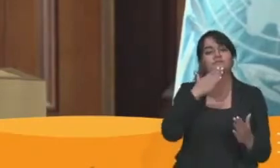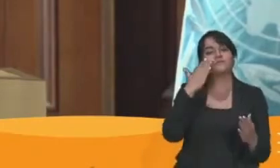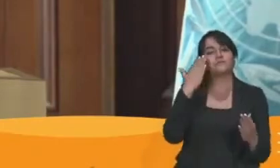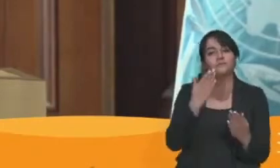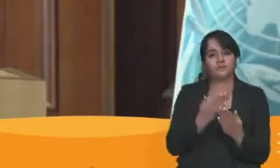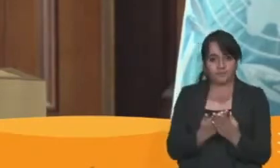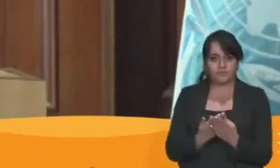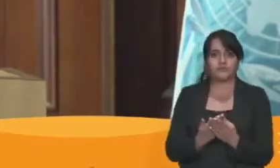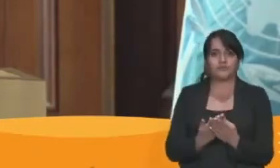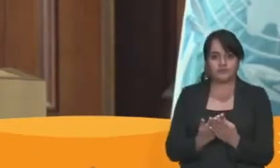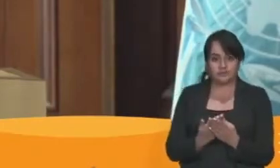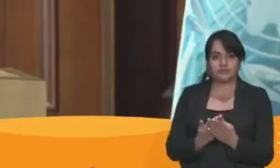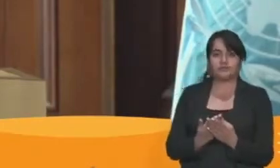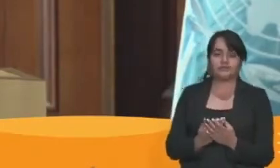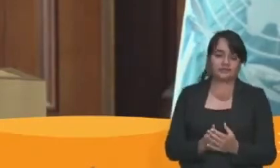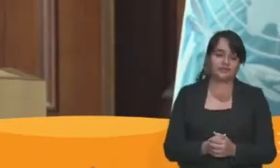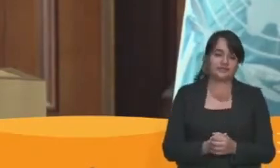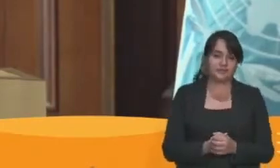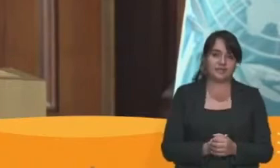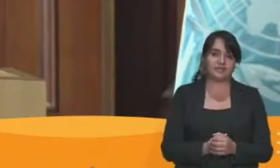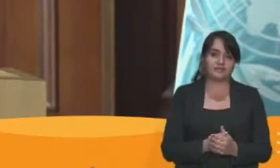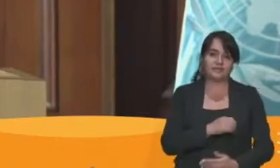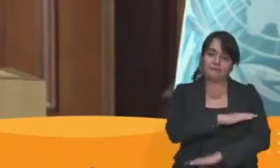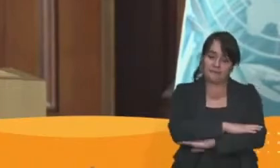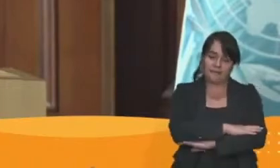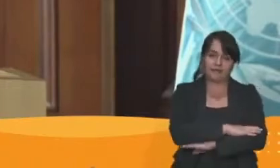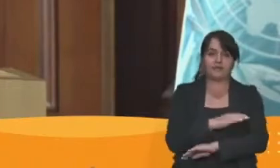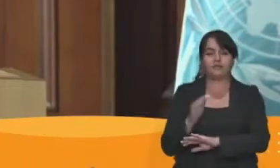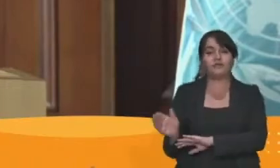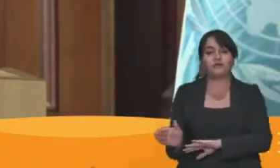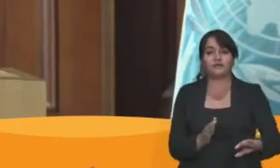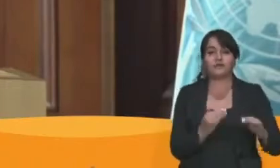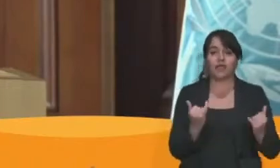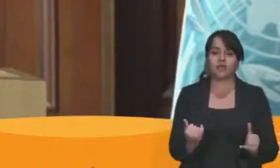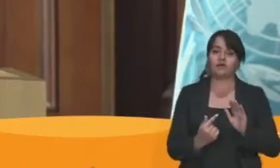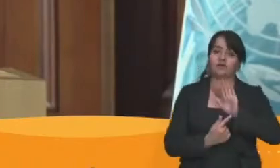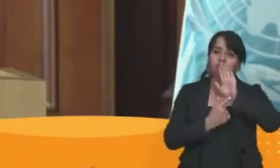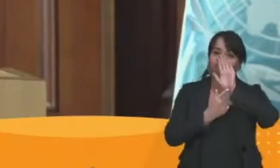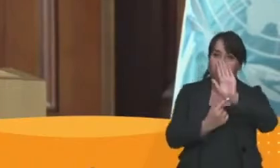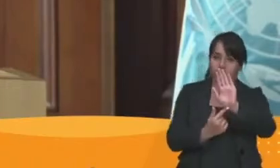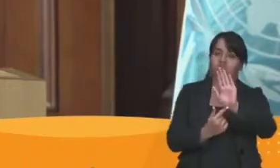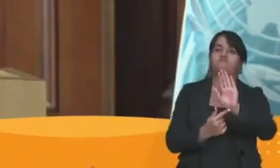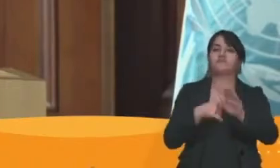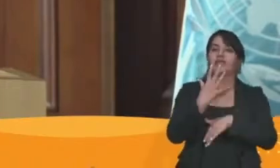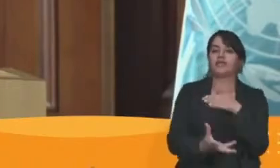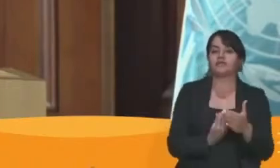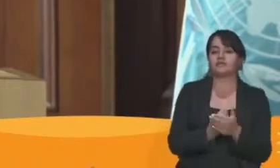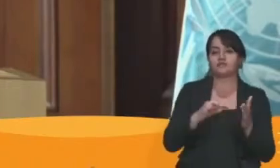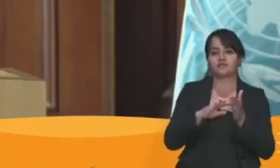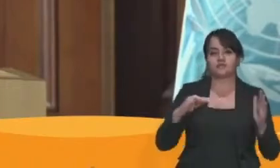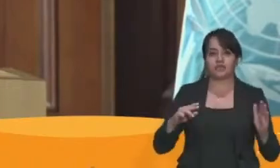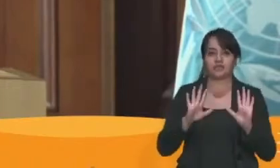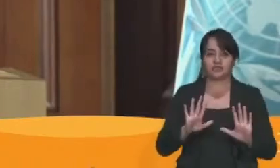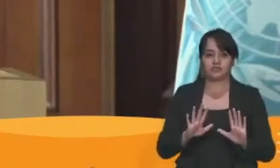Thank you very much, Mr. Harris. We will go with the technical presentation of the results on behalf of